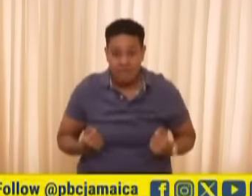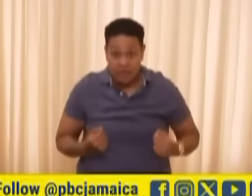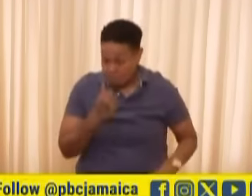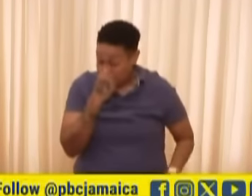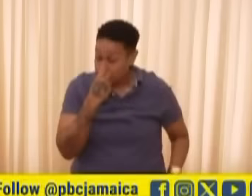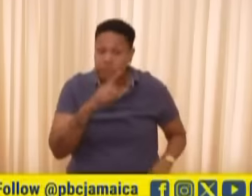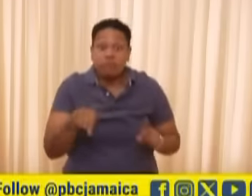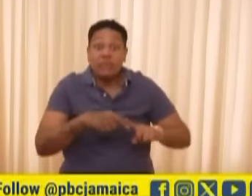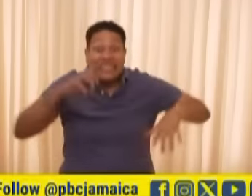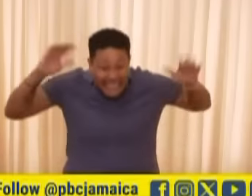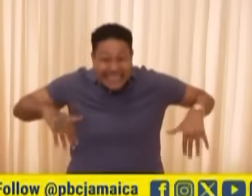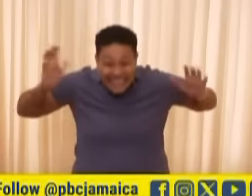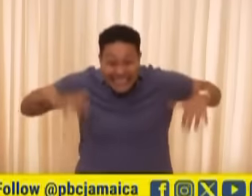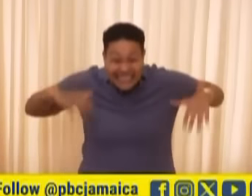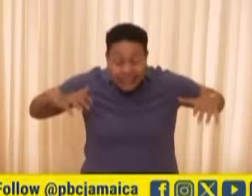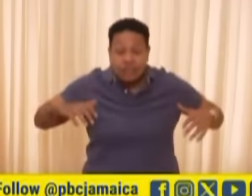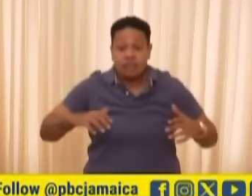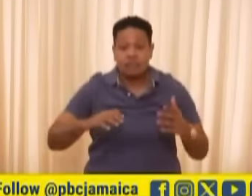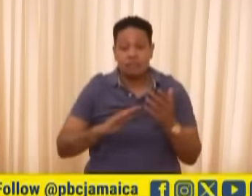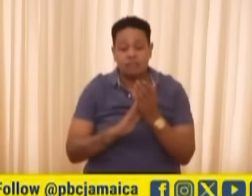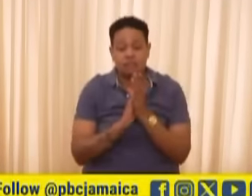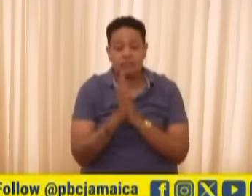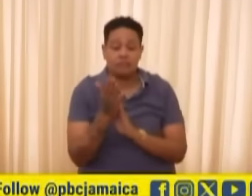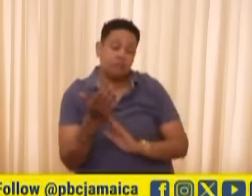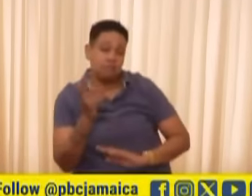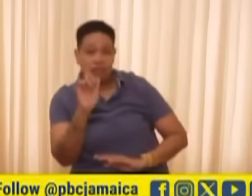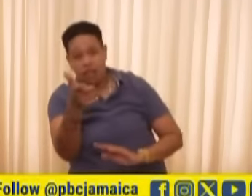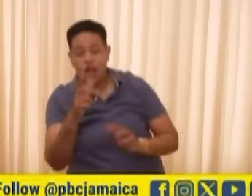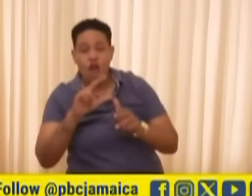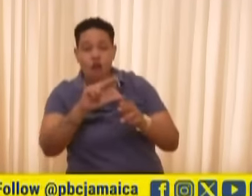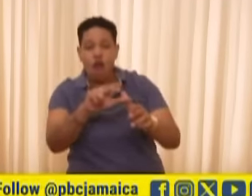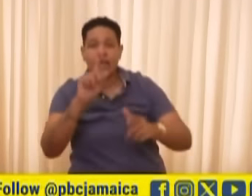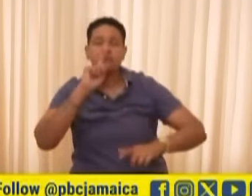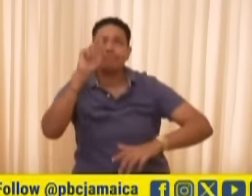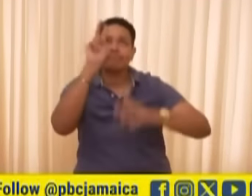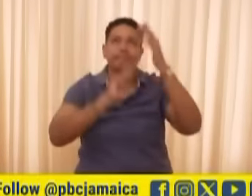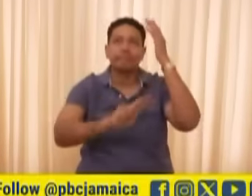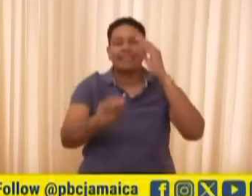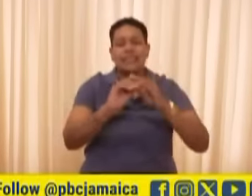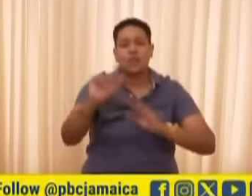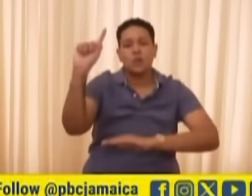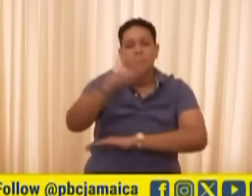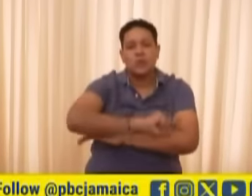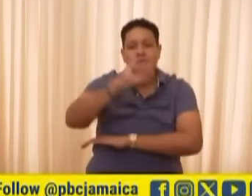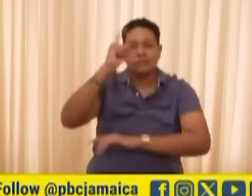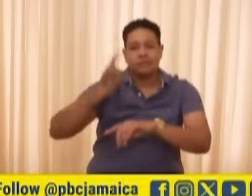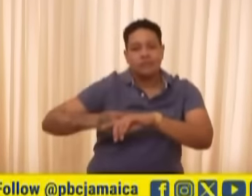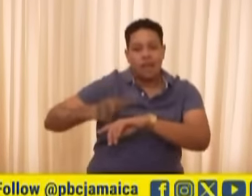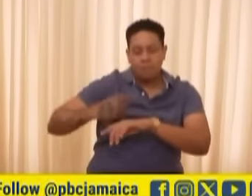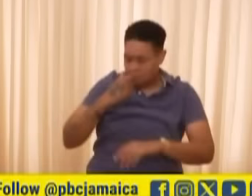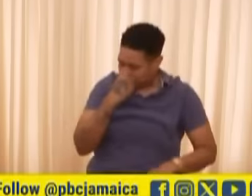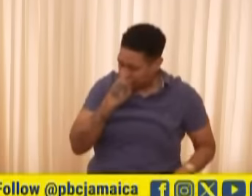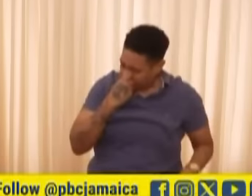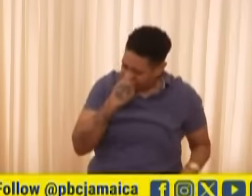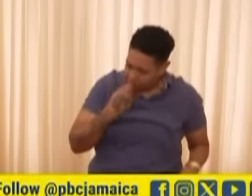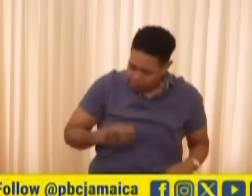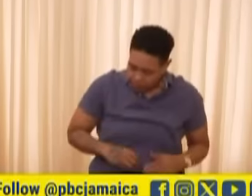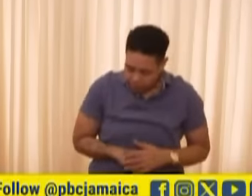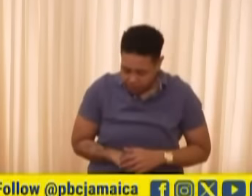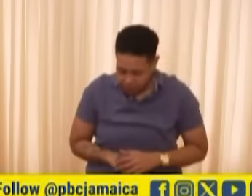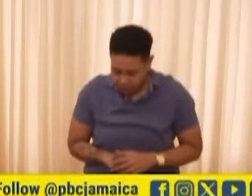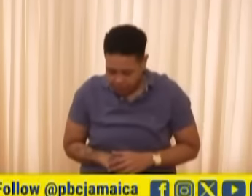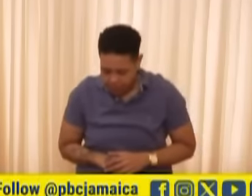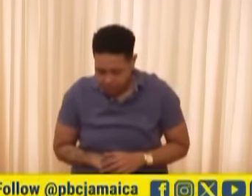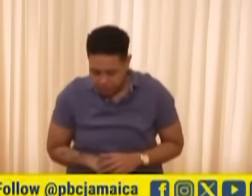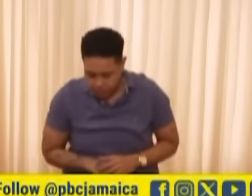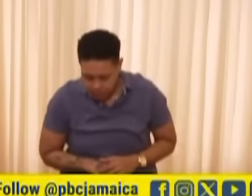Once it becomes a major hurricane, which is projected to be within a day, then we